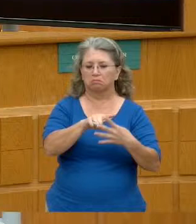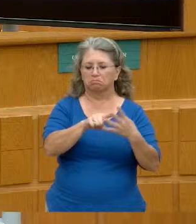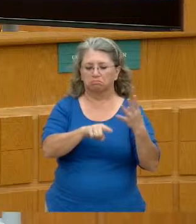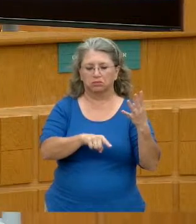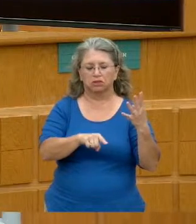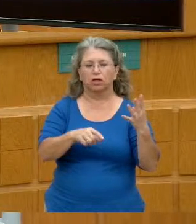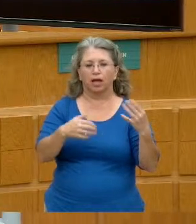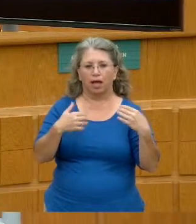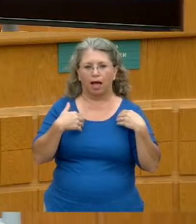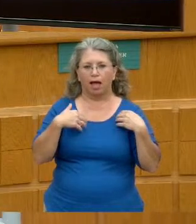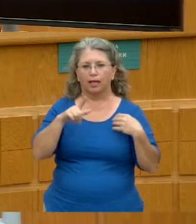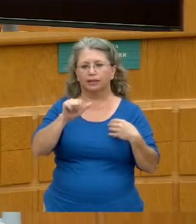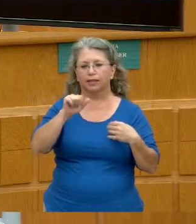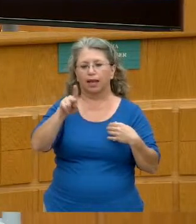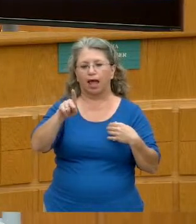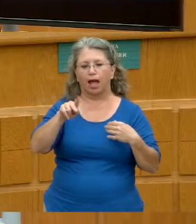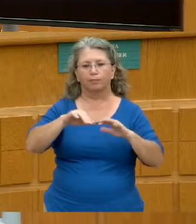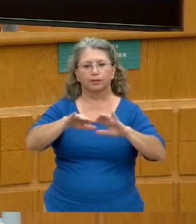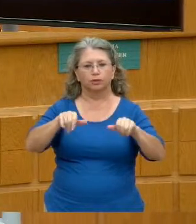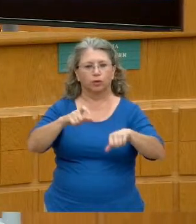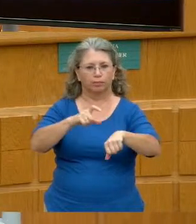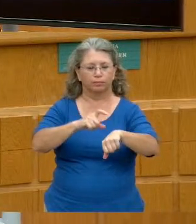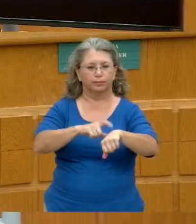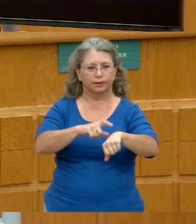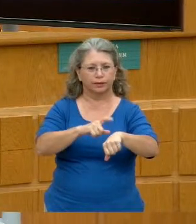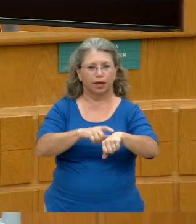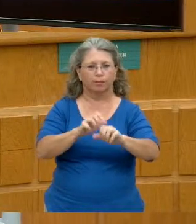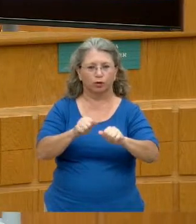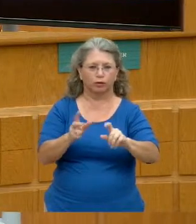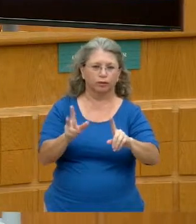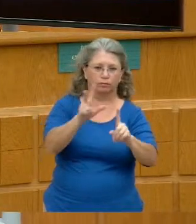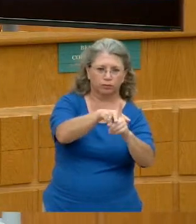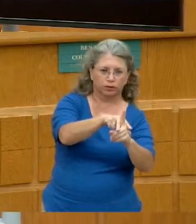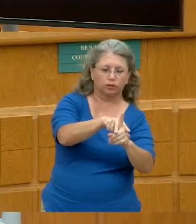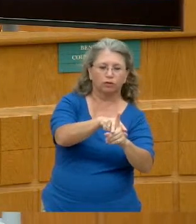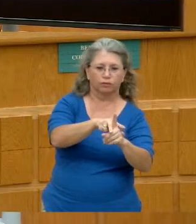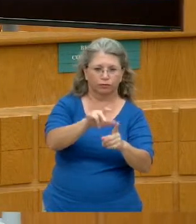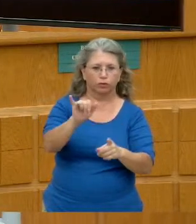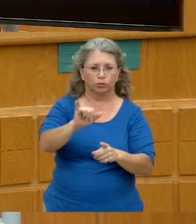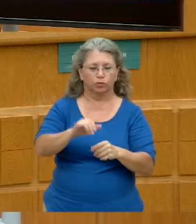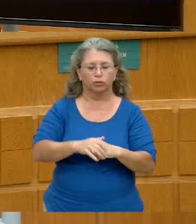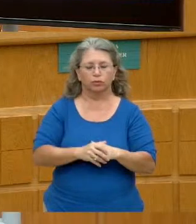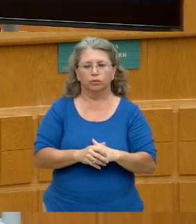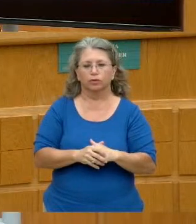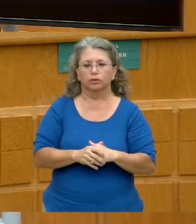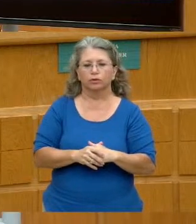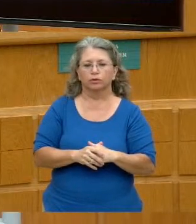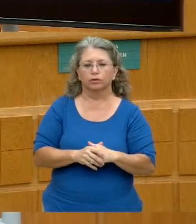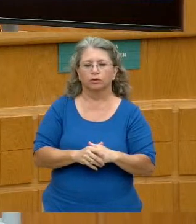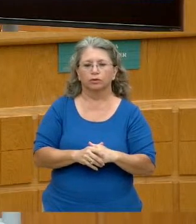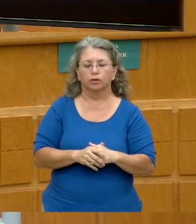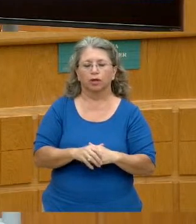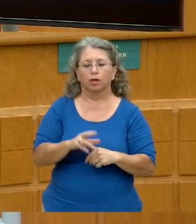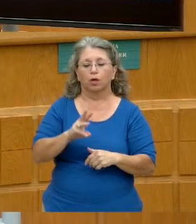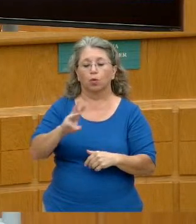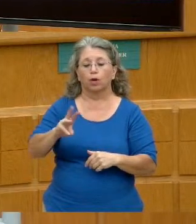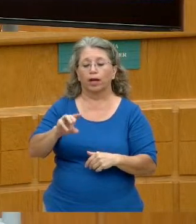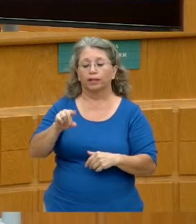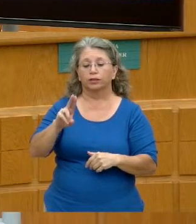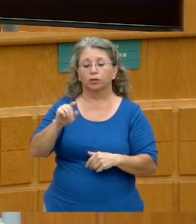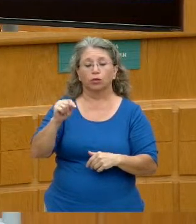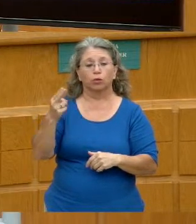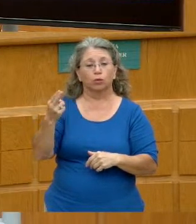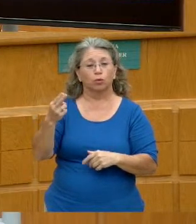though, has a lap swim, so you may want to check online if you're interested in signing up for lap swim. So those are going to be open. Now the West Guth Pool, you